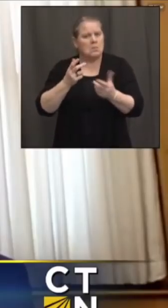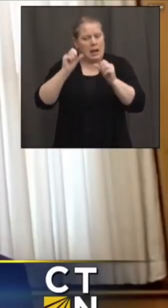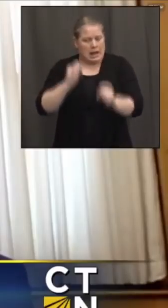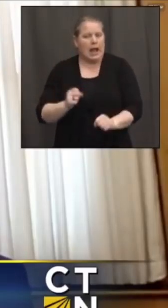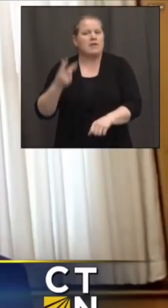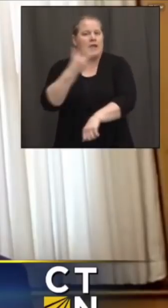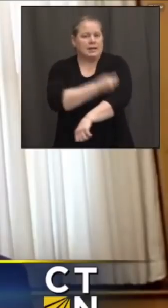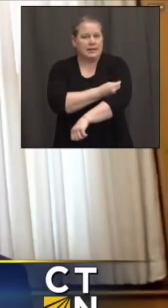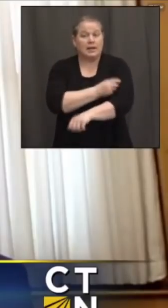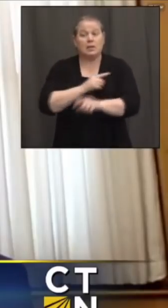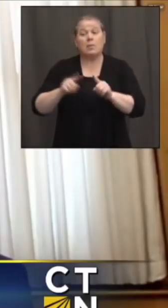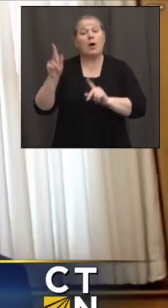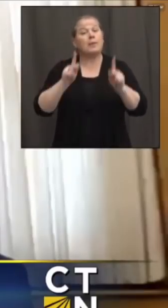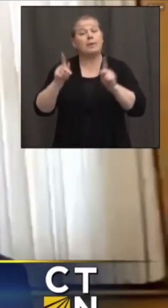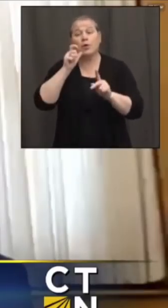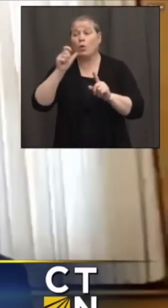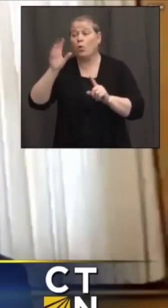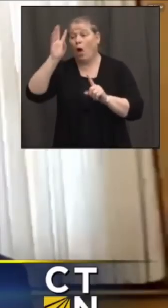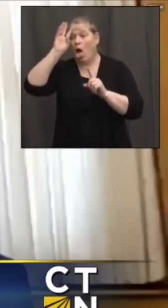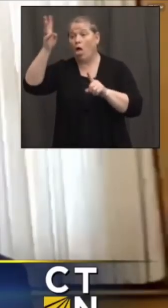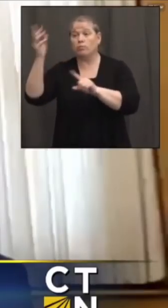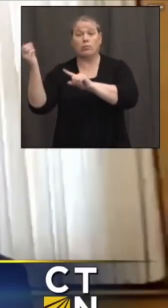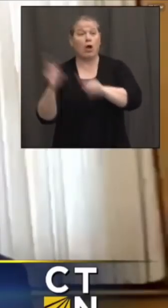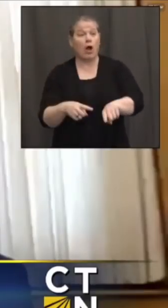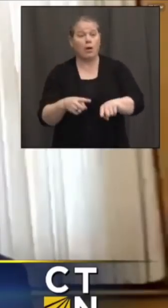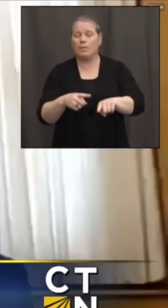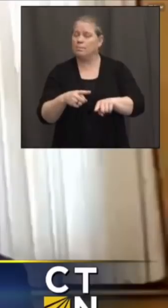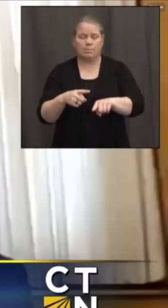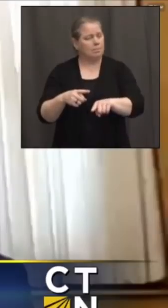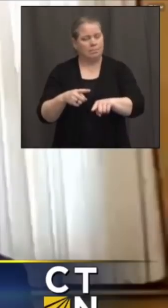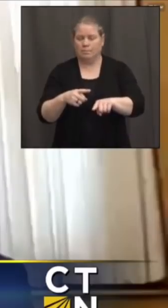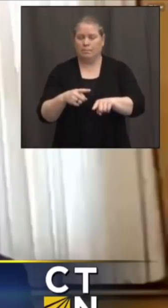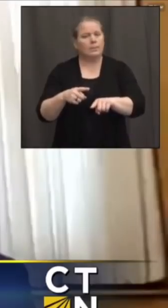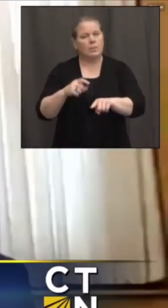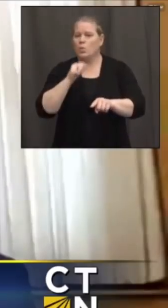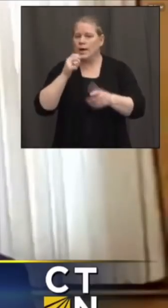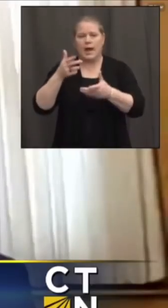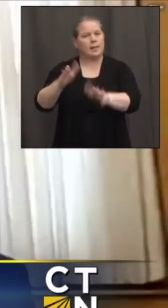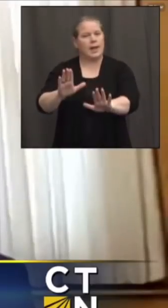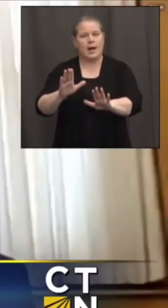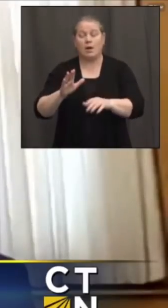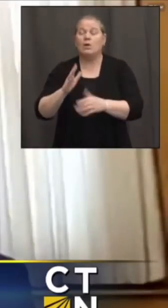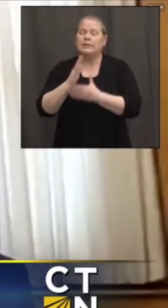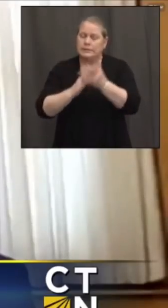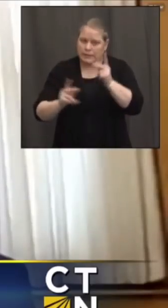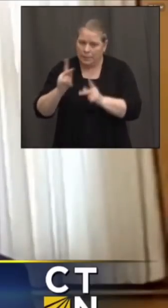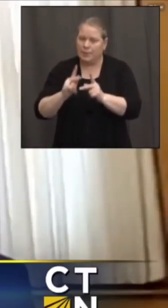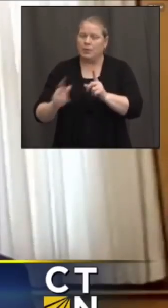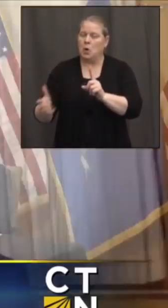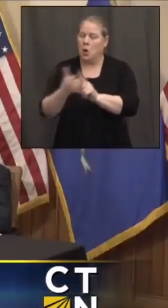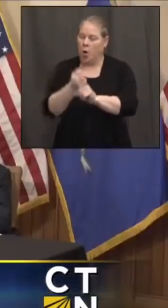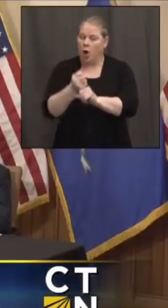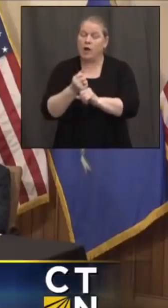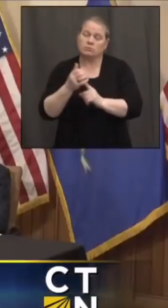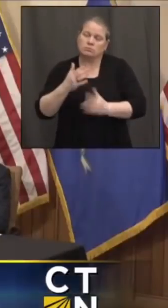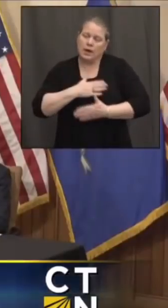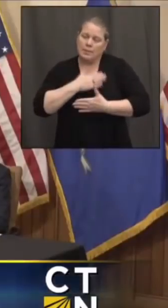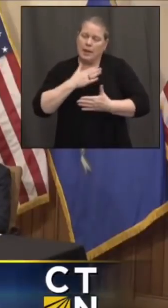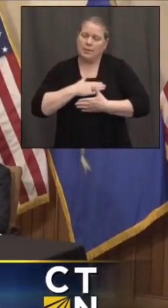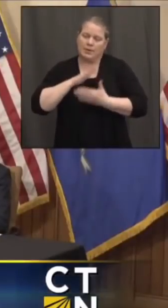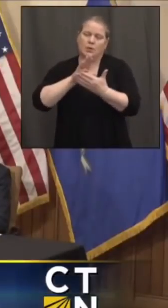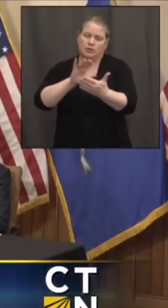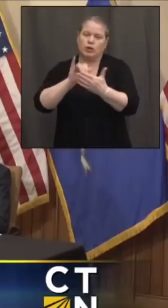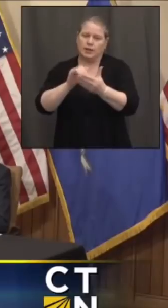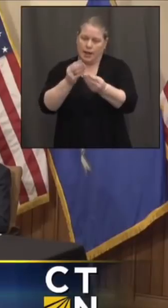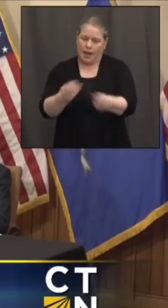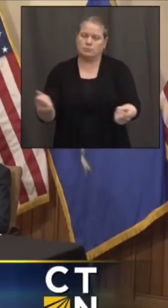here for vaccines. And I understand that some folks were caught at that facility, and I'm glad that's been addressed. Well, I just wanted to follow